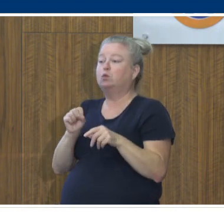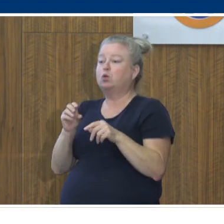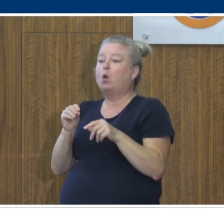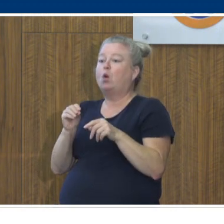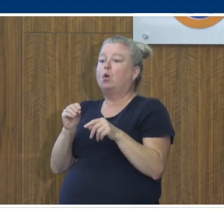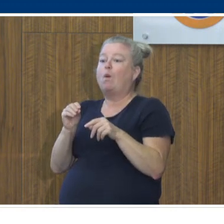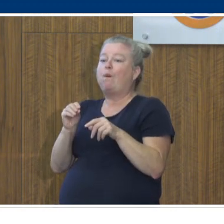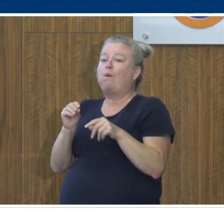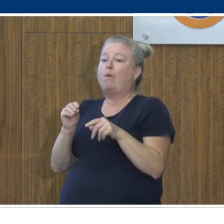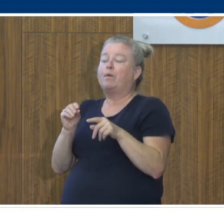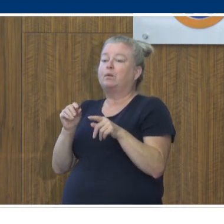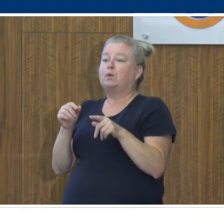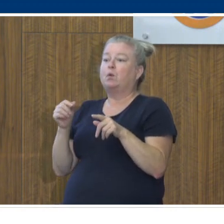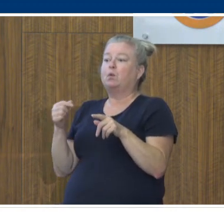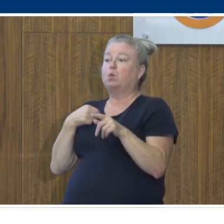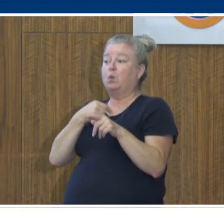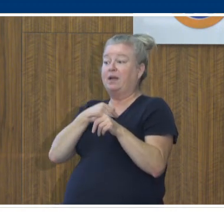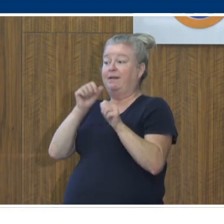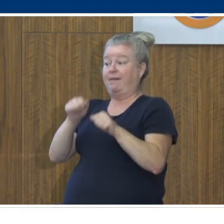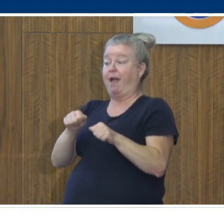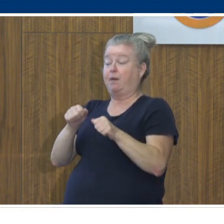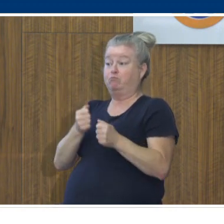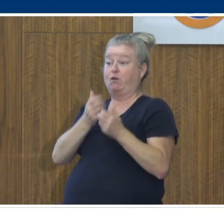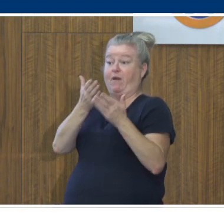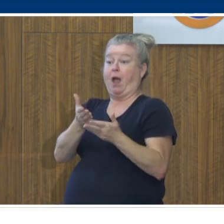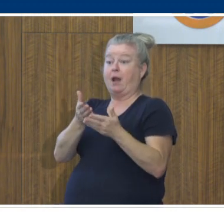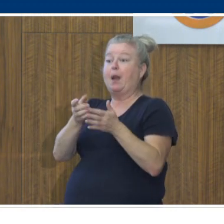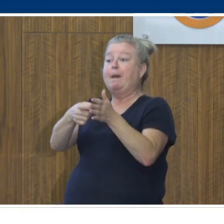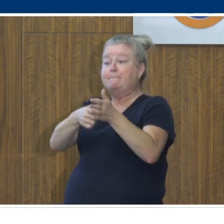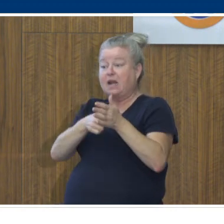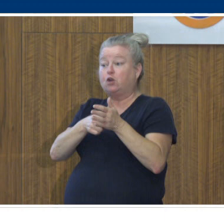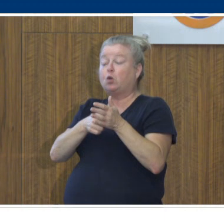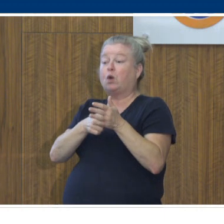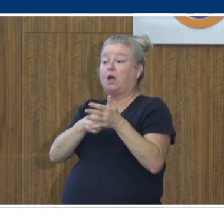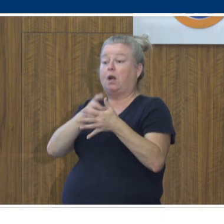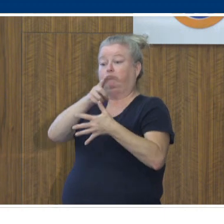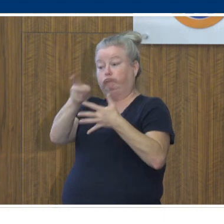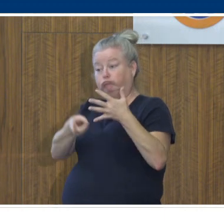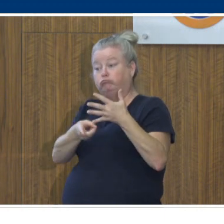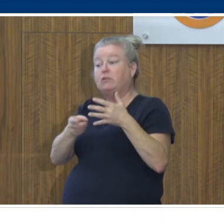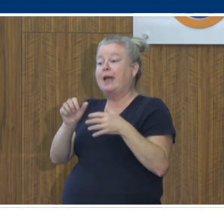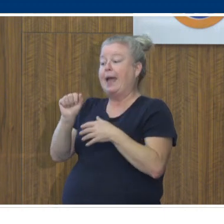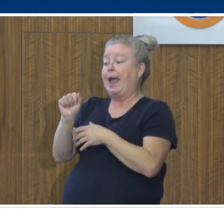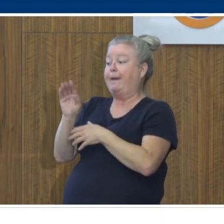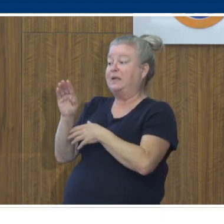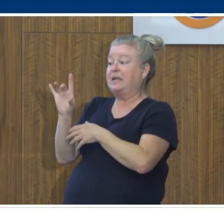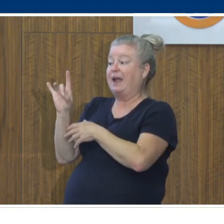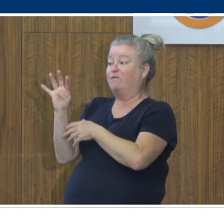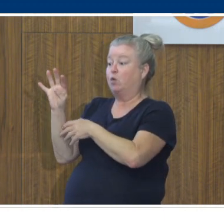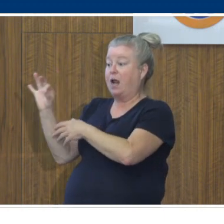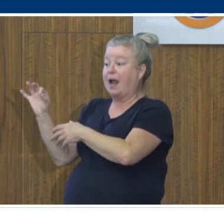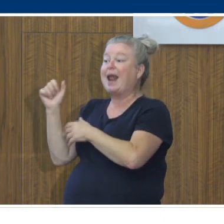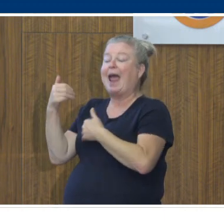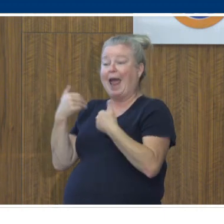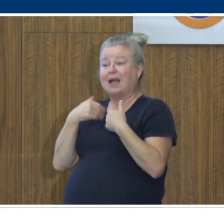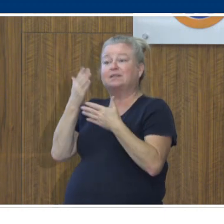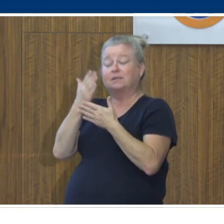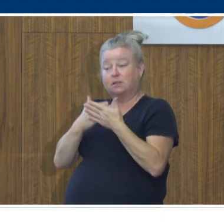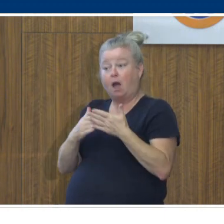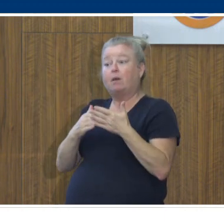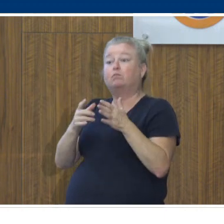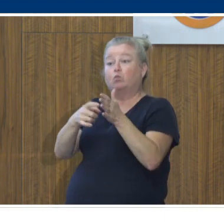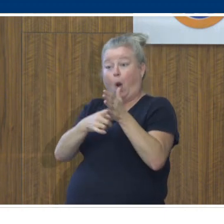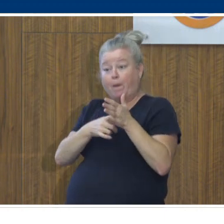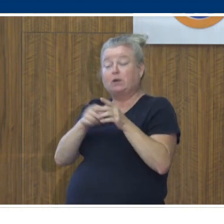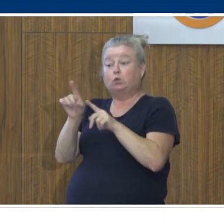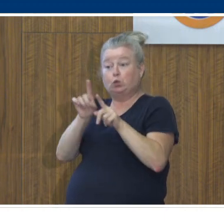that we have to apply them. But in addition to providing mandatory criteria, AB 849 also has some prohibitions, and namely being that the